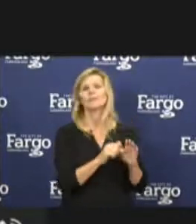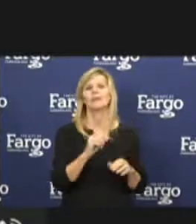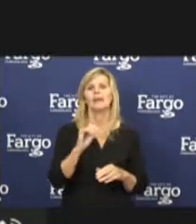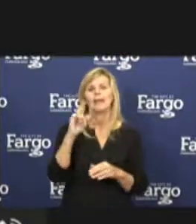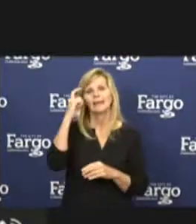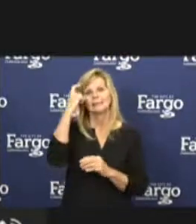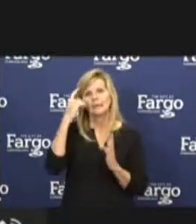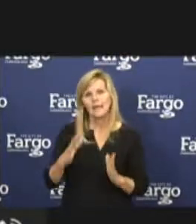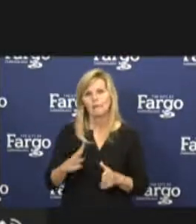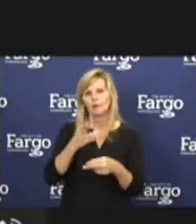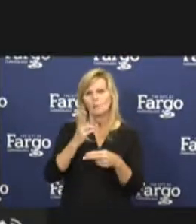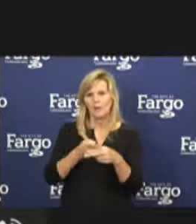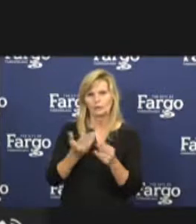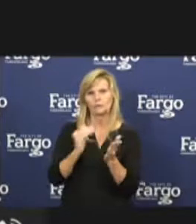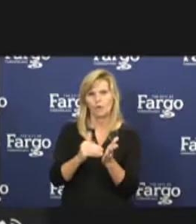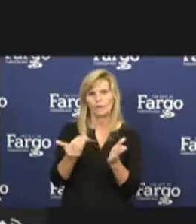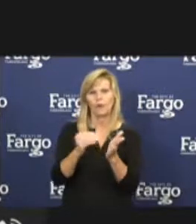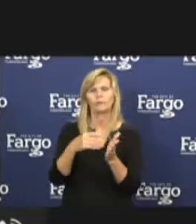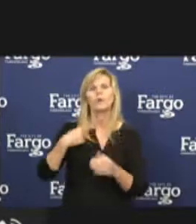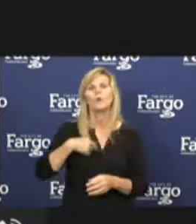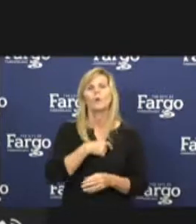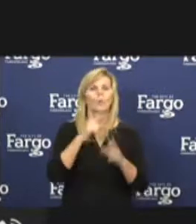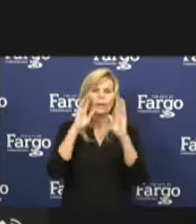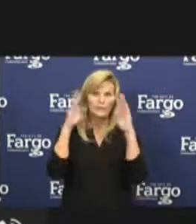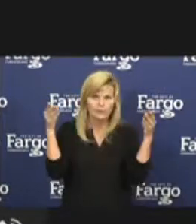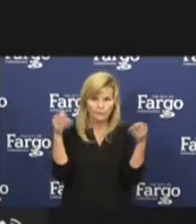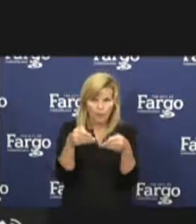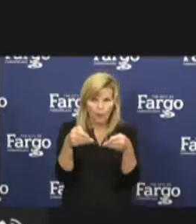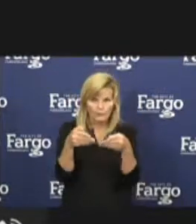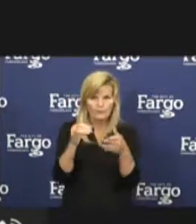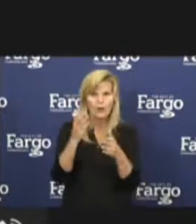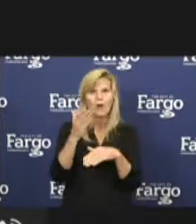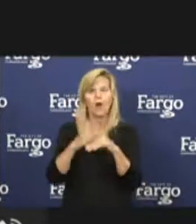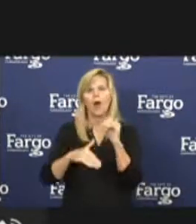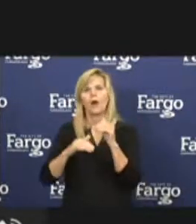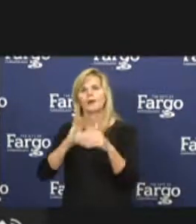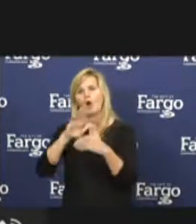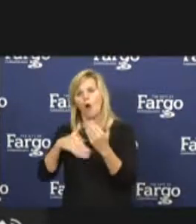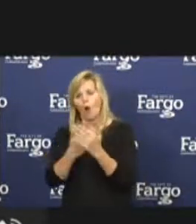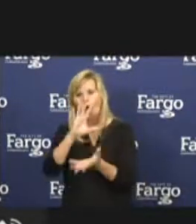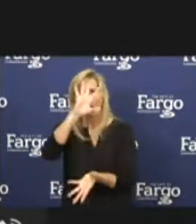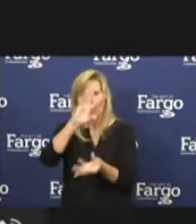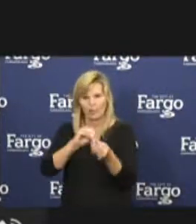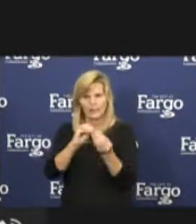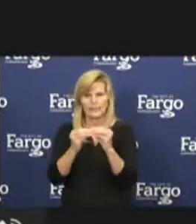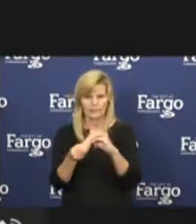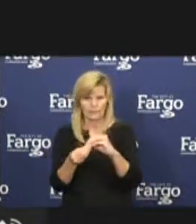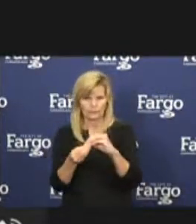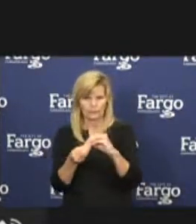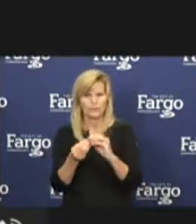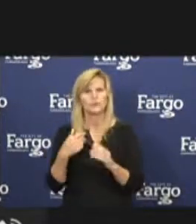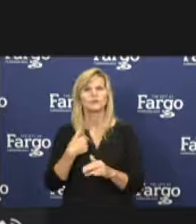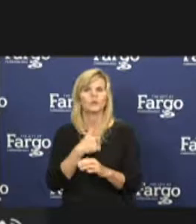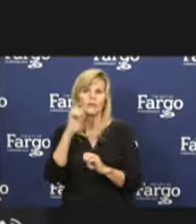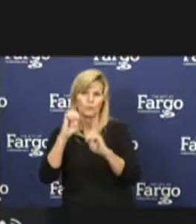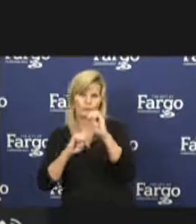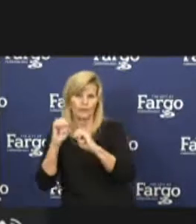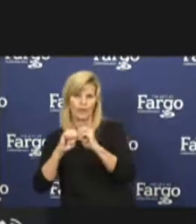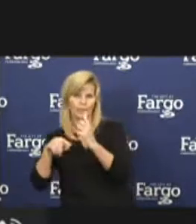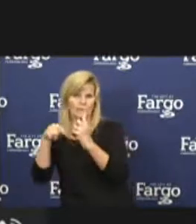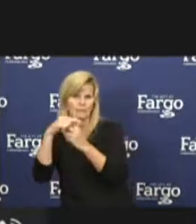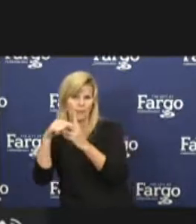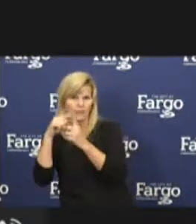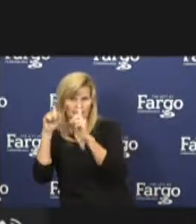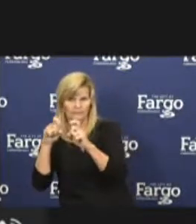governor frequently says, we need to focus on the numerator and the denominator, which means we need to evaluate the